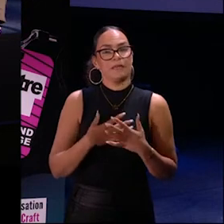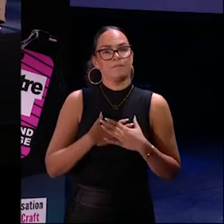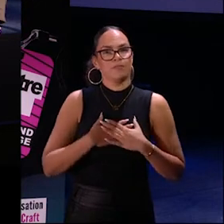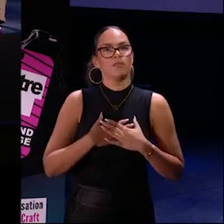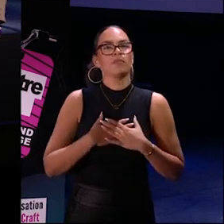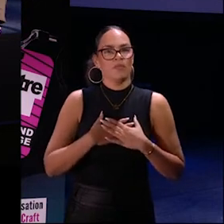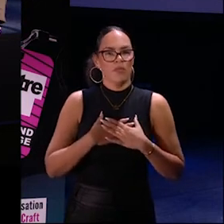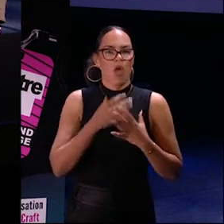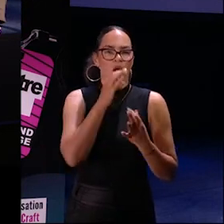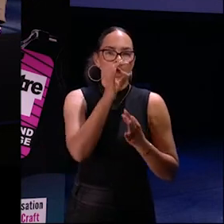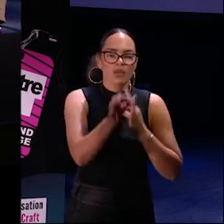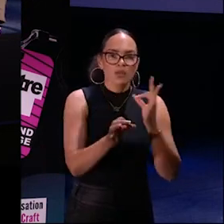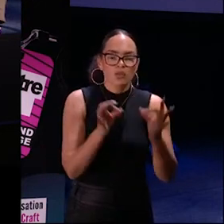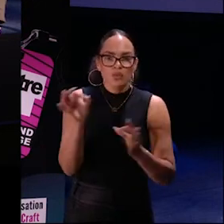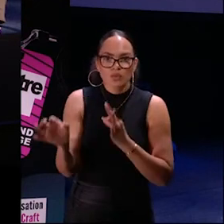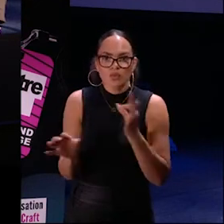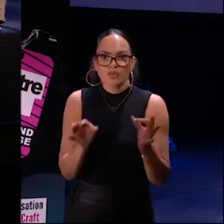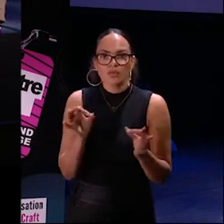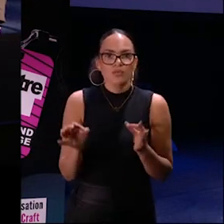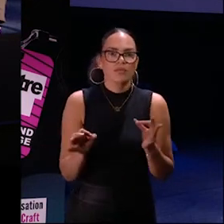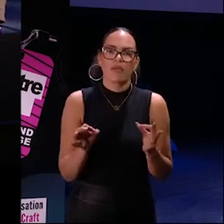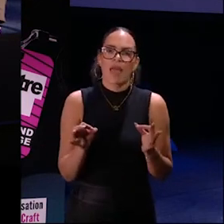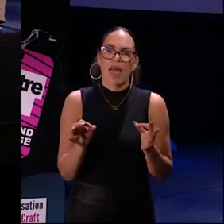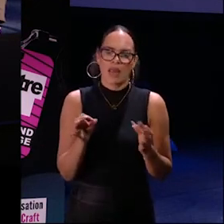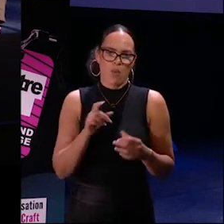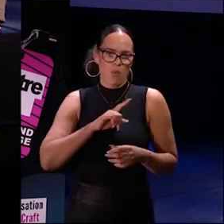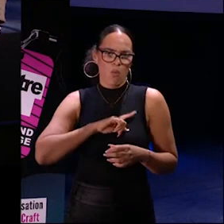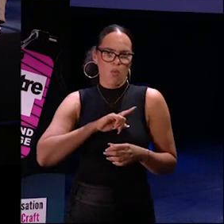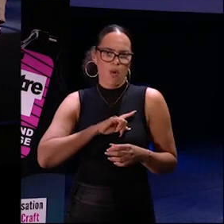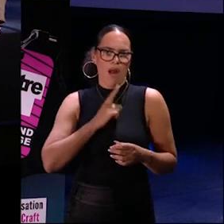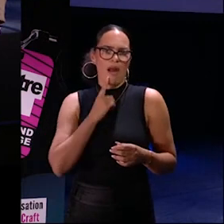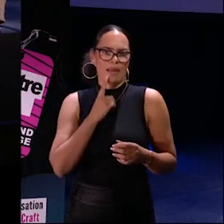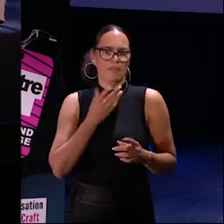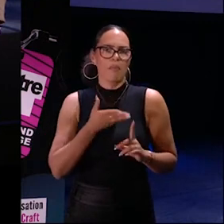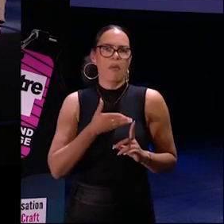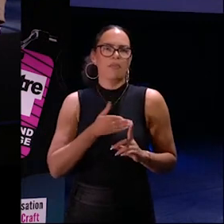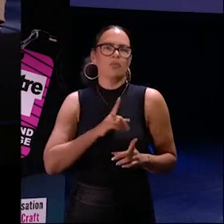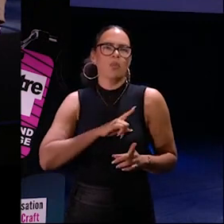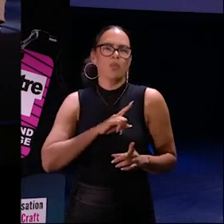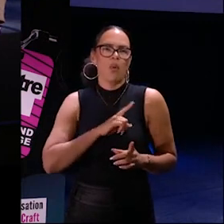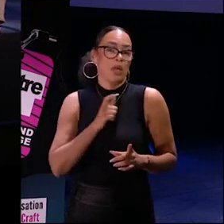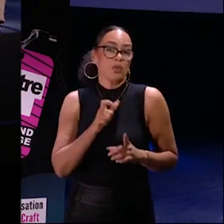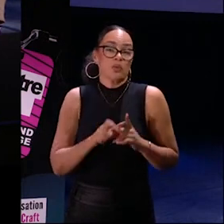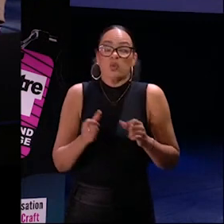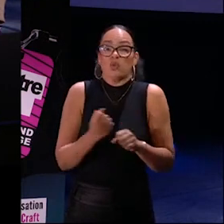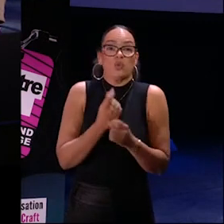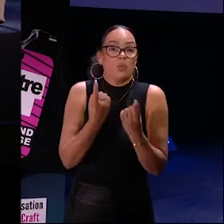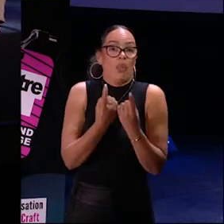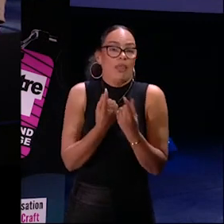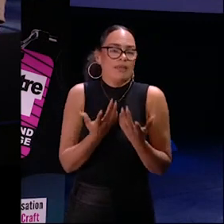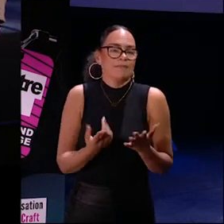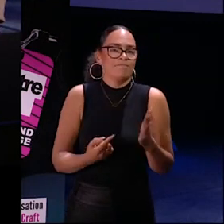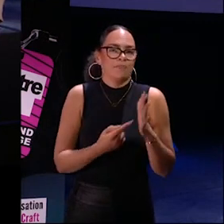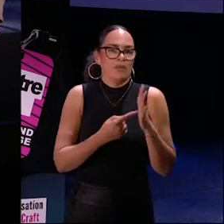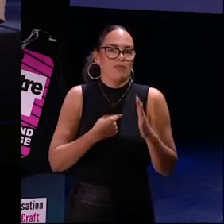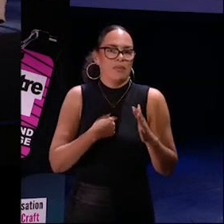asking questions and knowing why you're doing what you're doing in the way that you're doing it. Thank